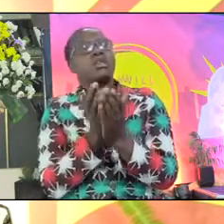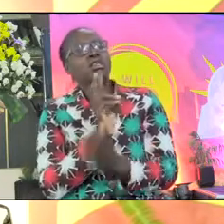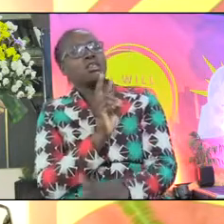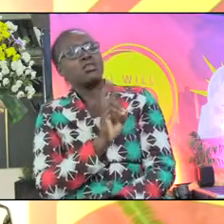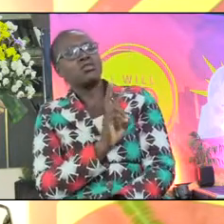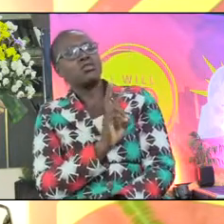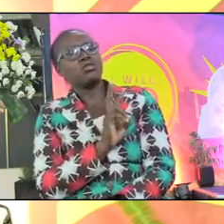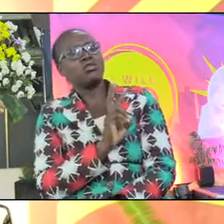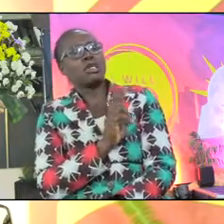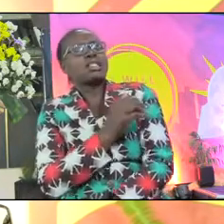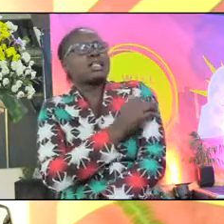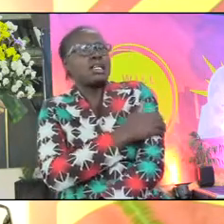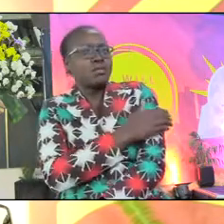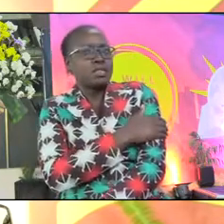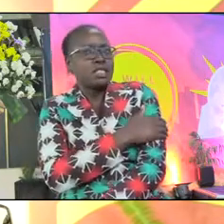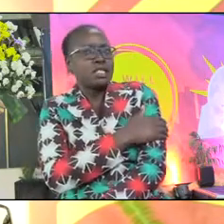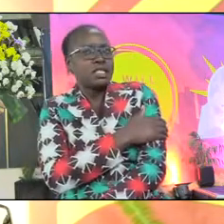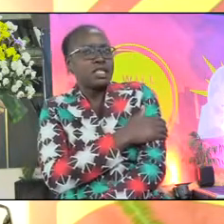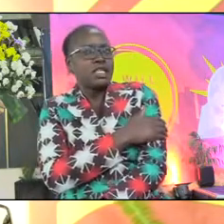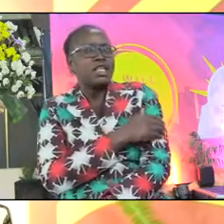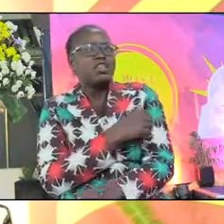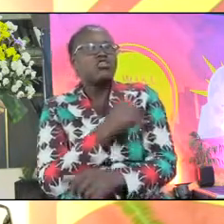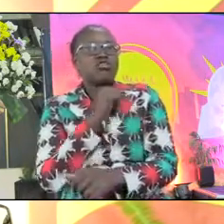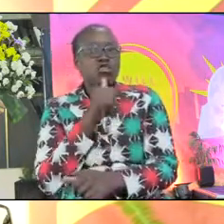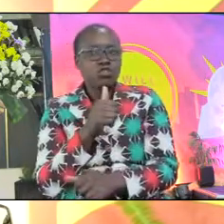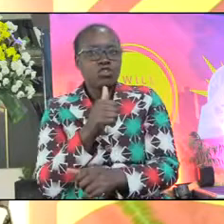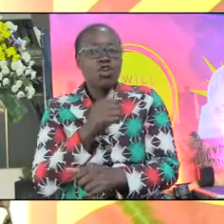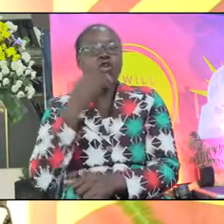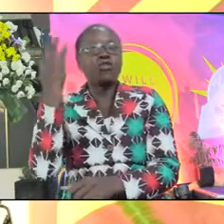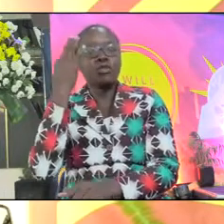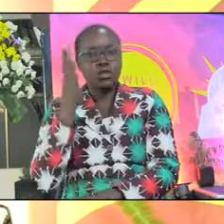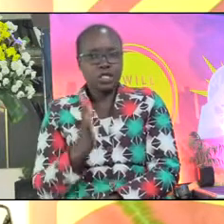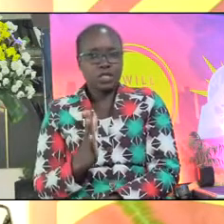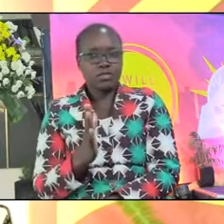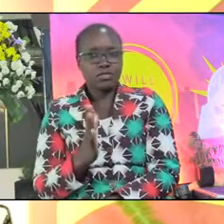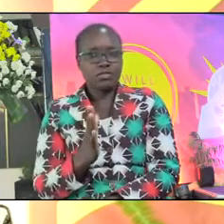listened to the captain instead of the preacher.